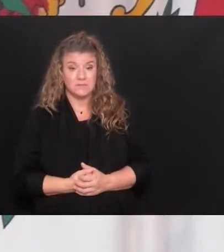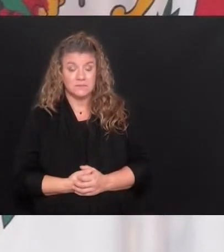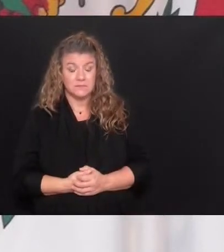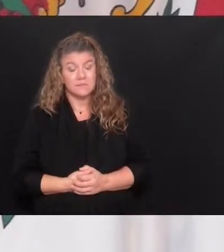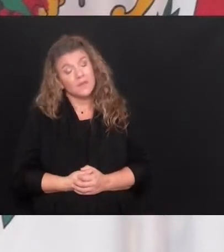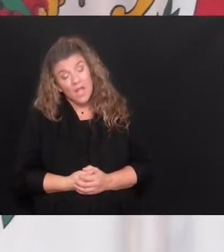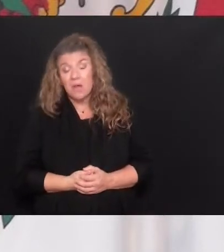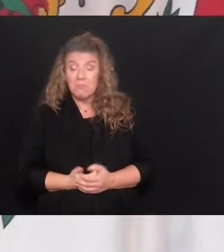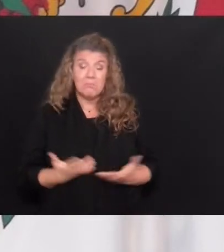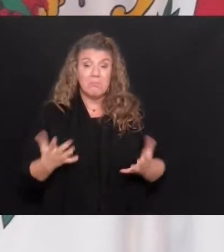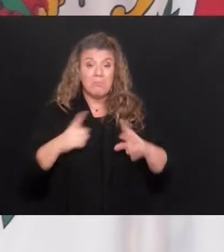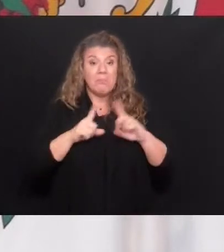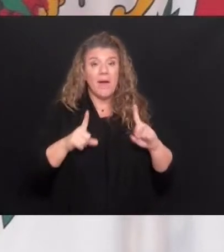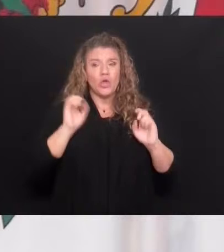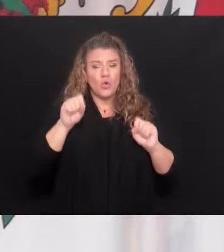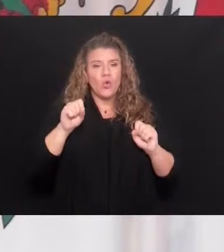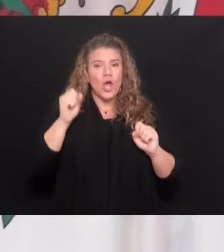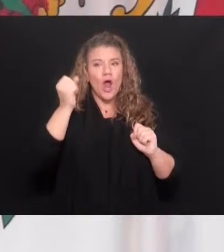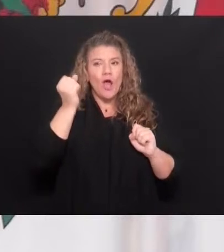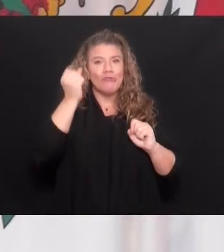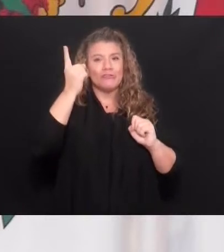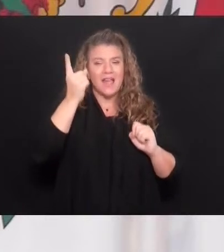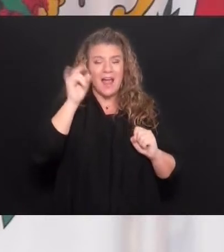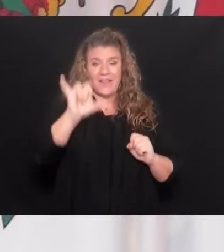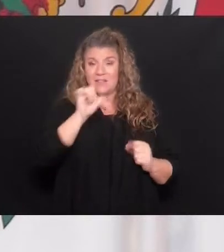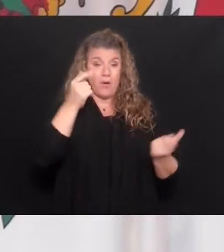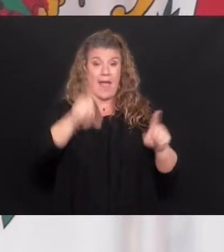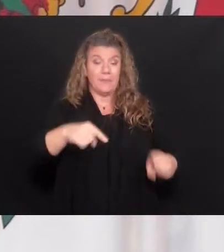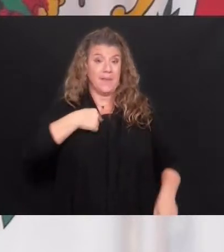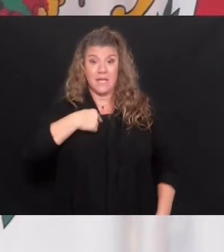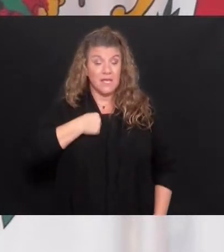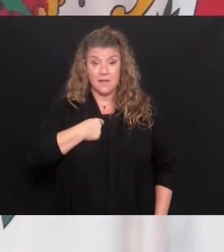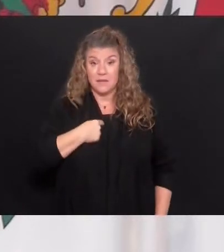But you can absolutely bet on the fact that it's not going to happen to me.